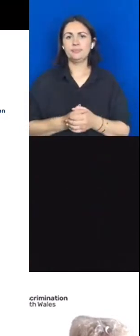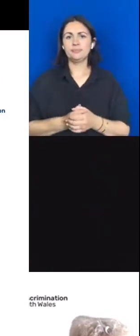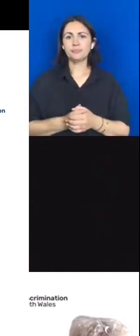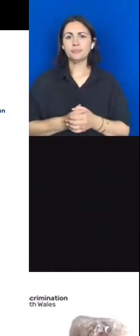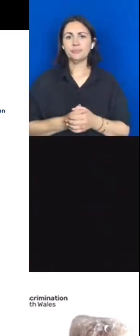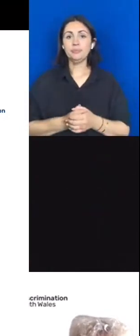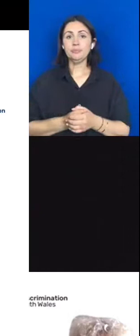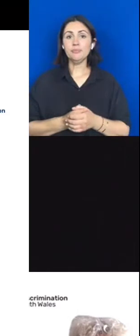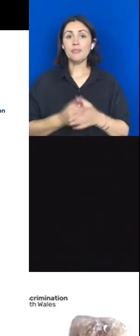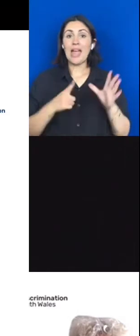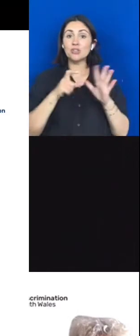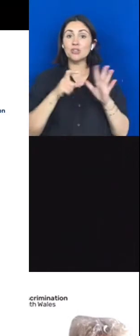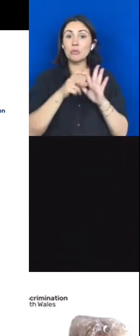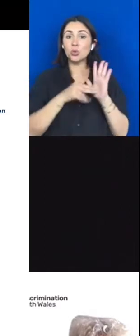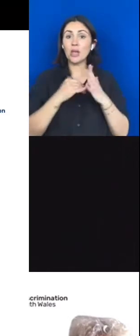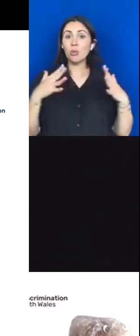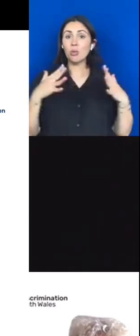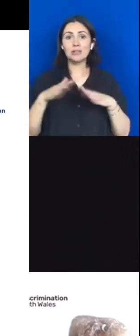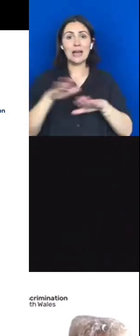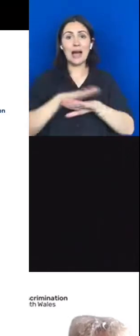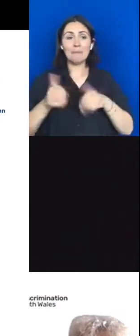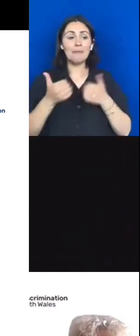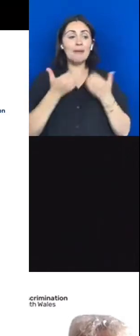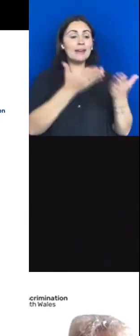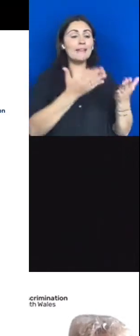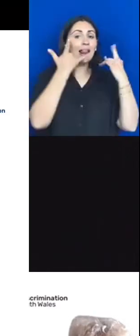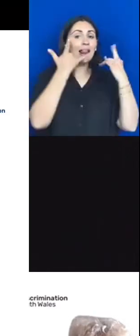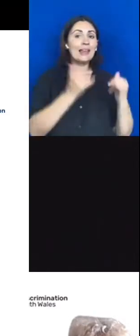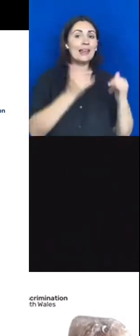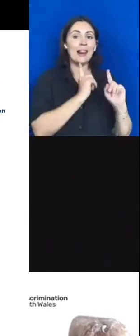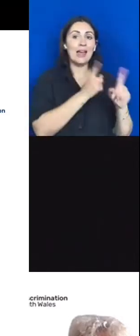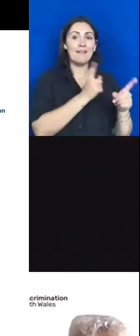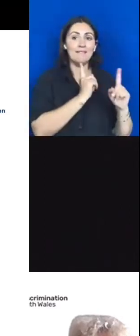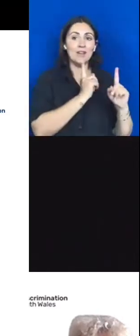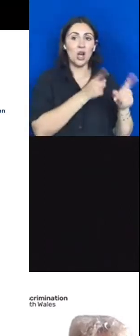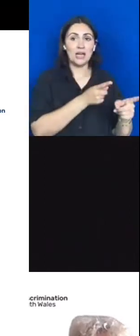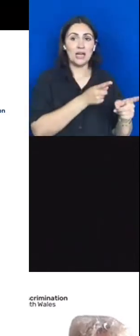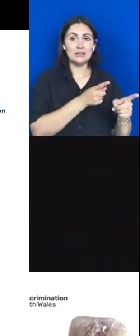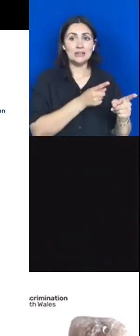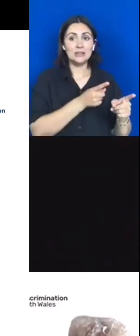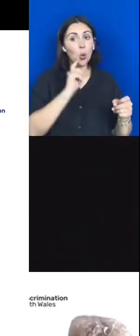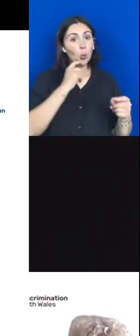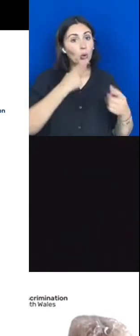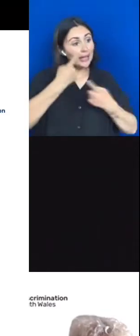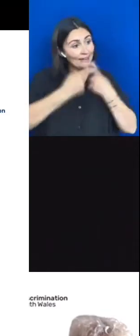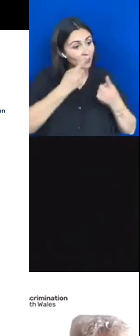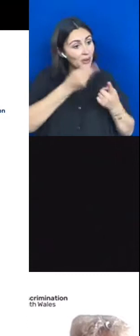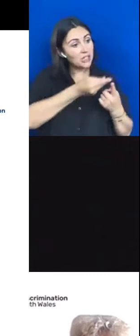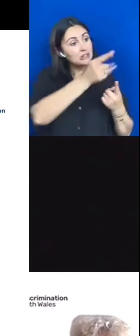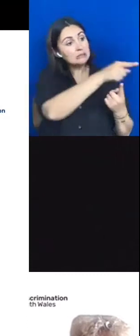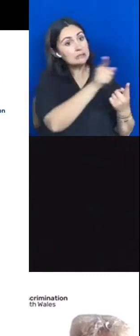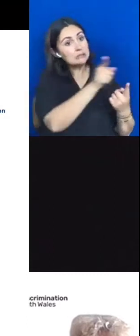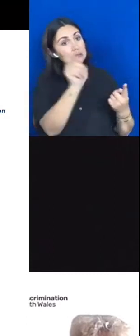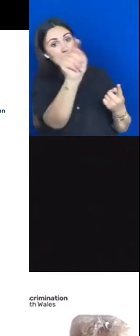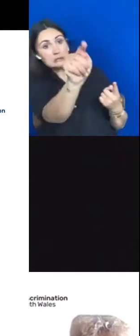Anti-Discrimination New South Wales does not provide legal advice, but can give information about where to get legal advice.